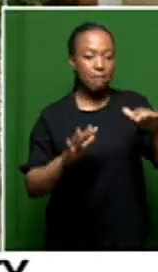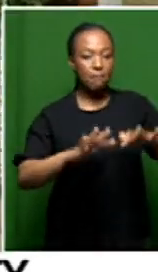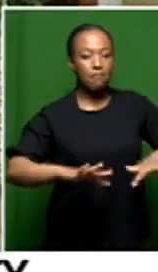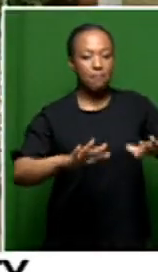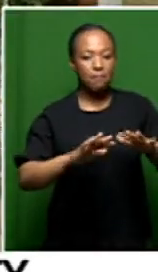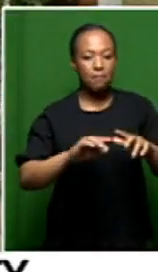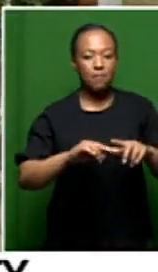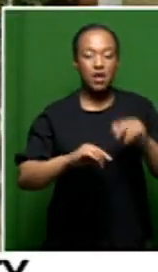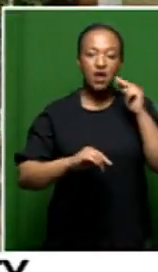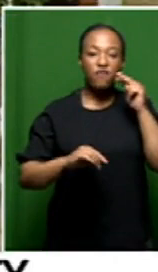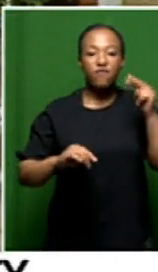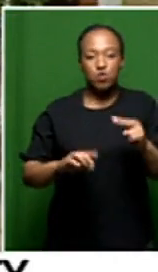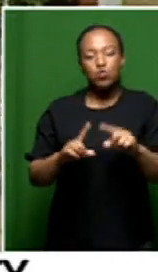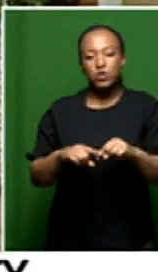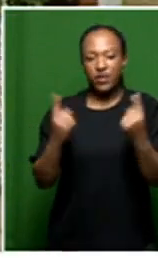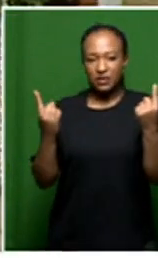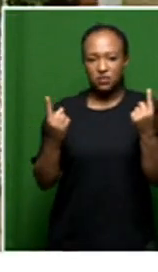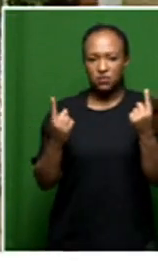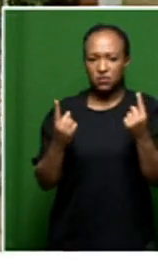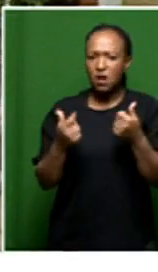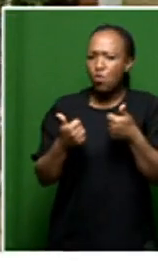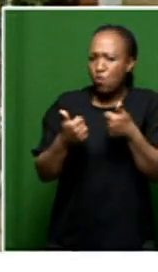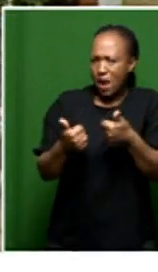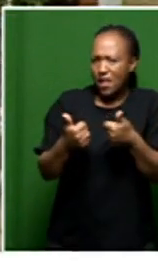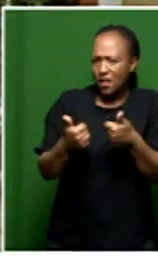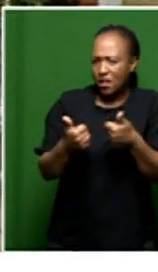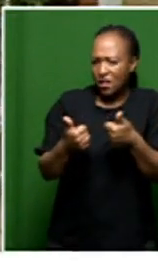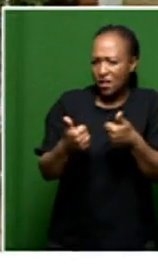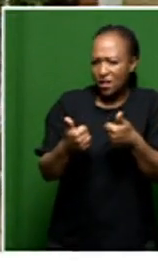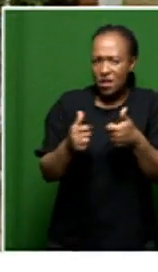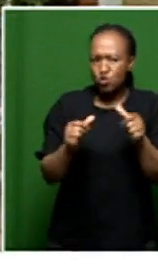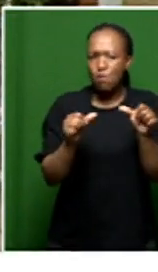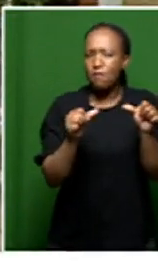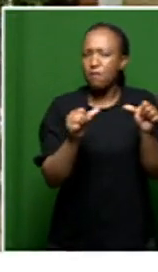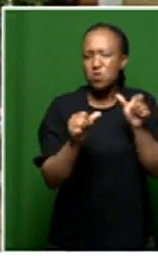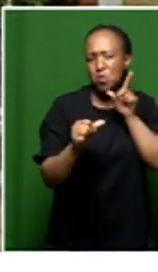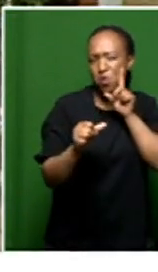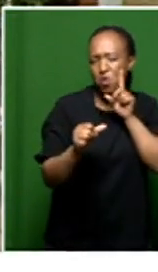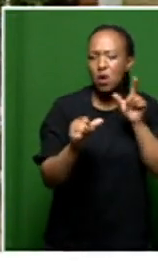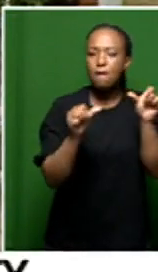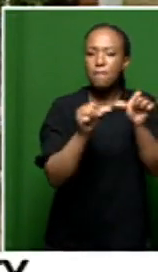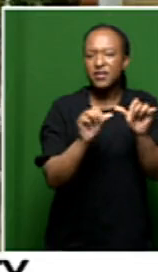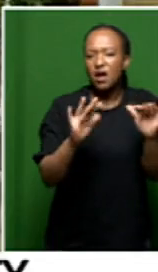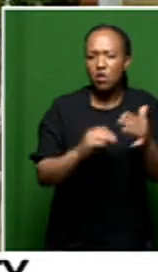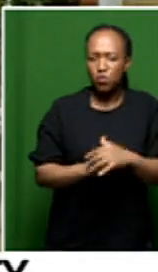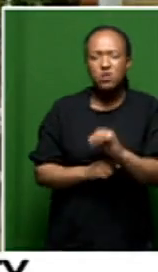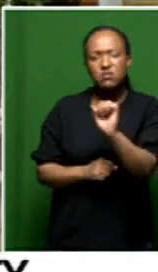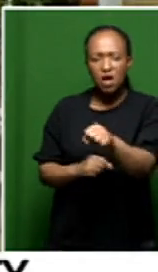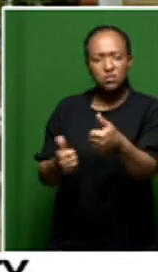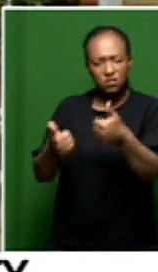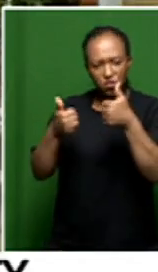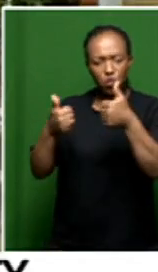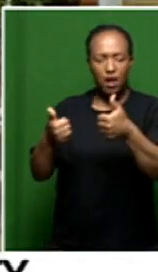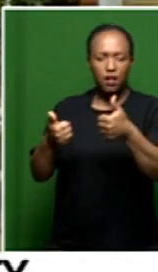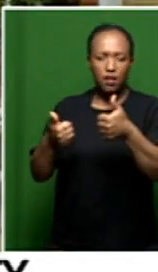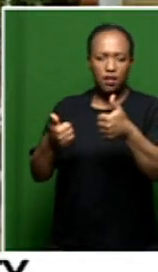well, and very well, if I may say that. How do we measure that very well? Yes, very well. I